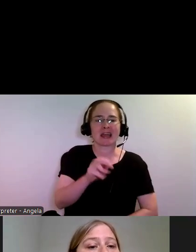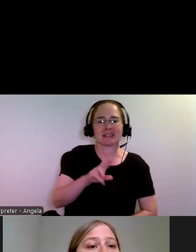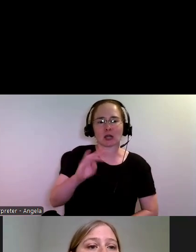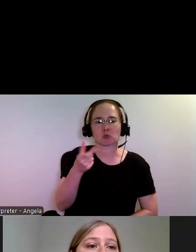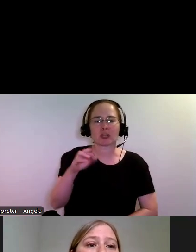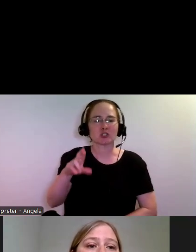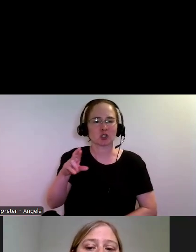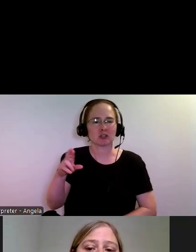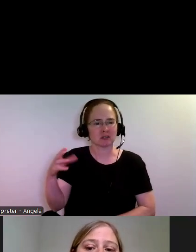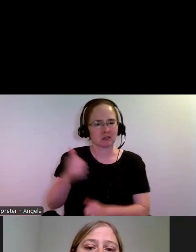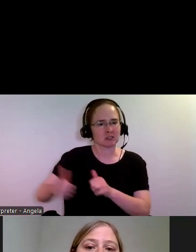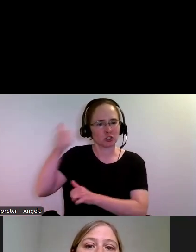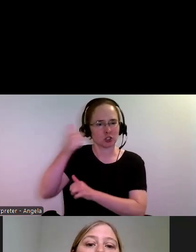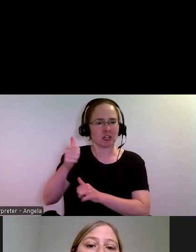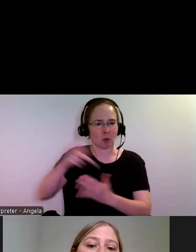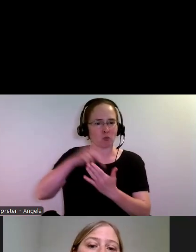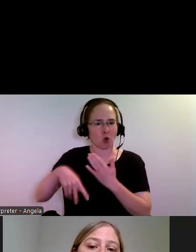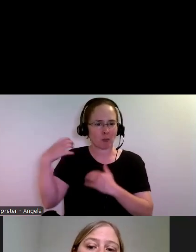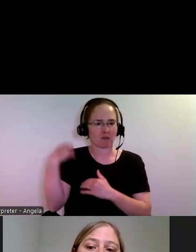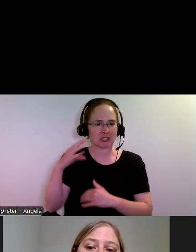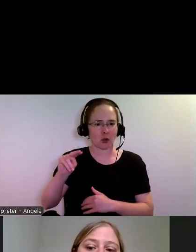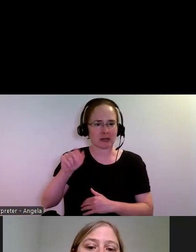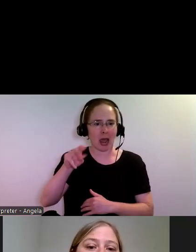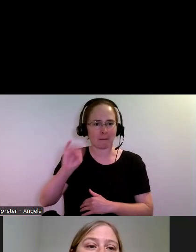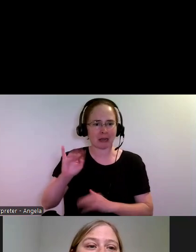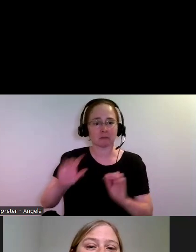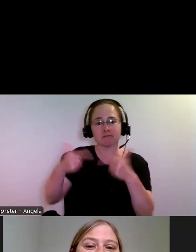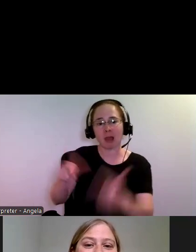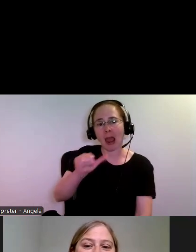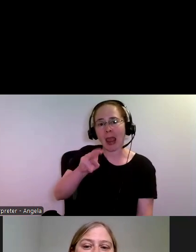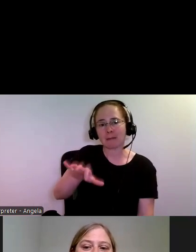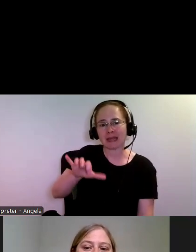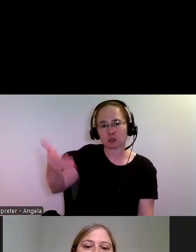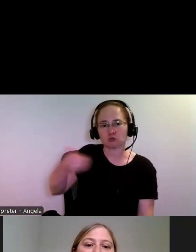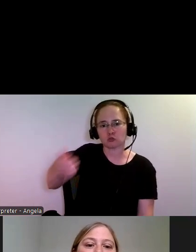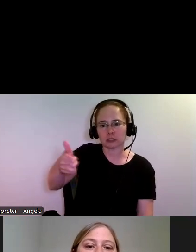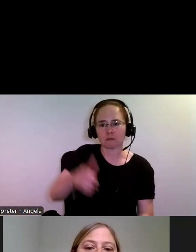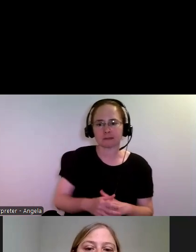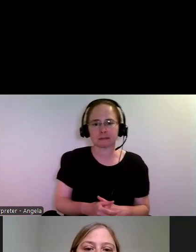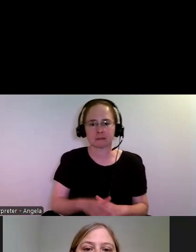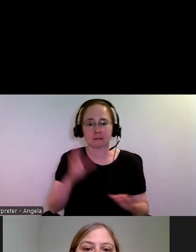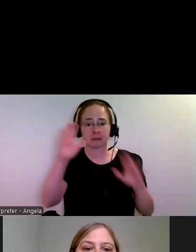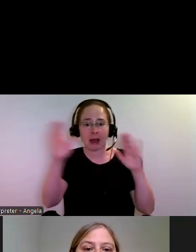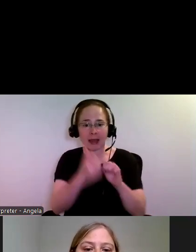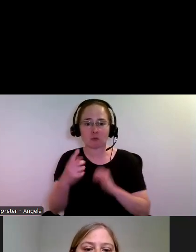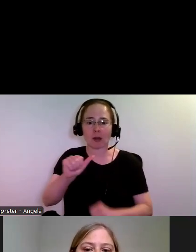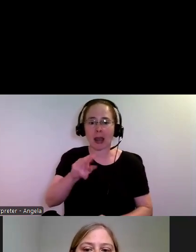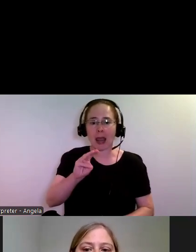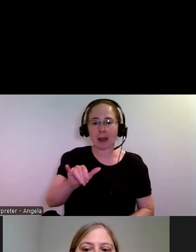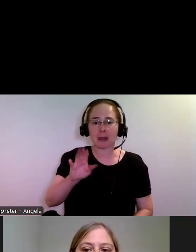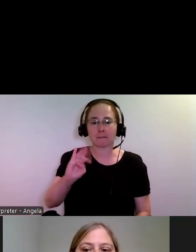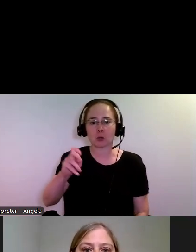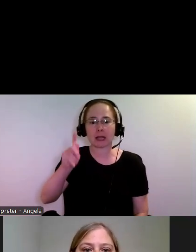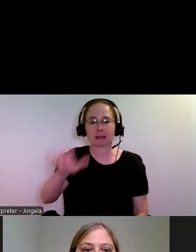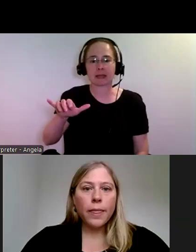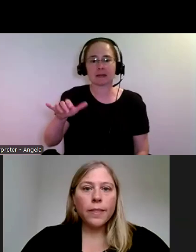was our Chief Program Officer at NAMI. I'd like to give Amy a chance to introduce herself. Hi, everybody. Amy Brinkley. I'm the